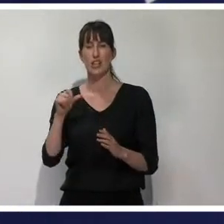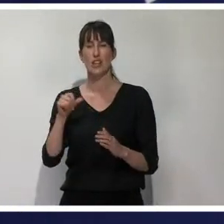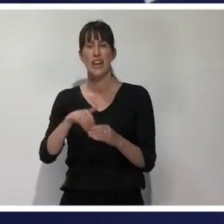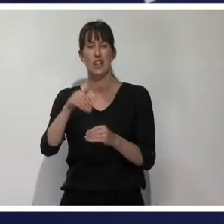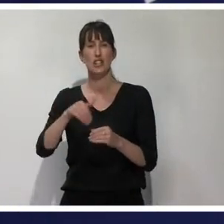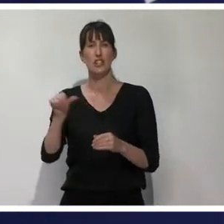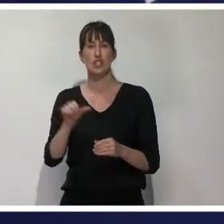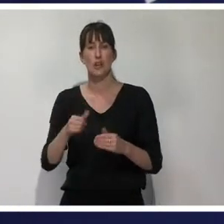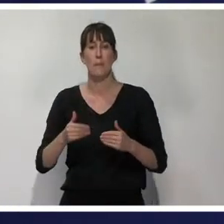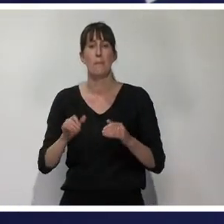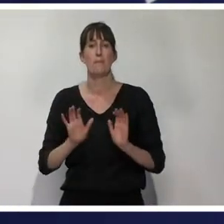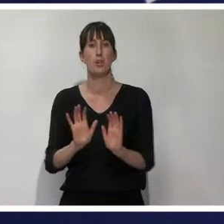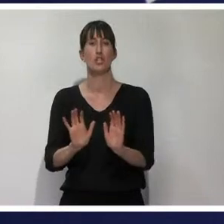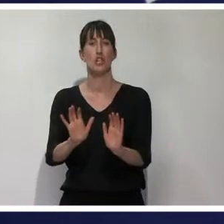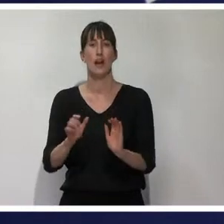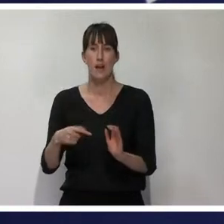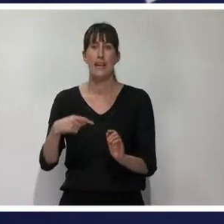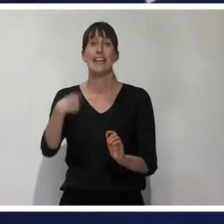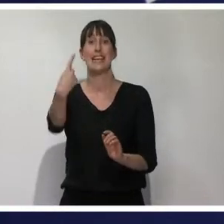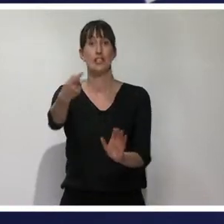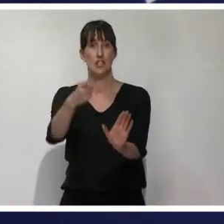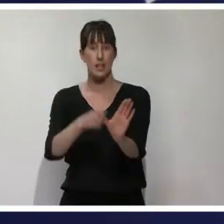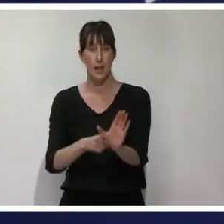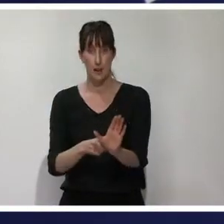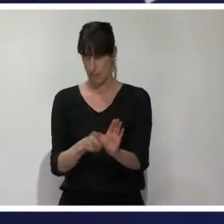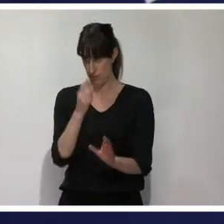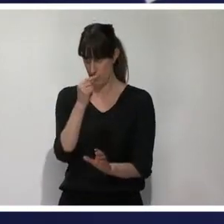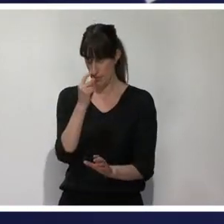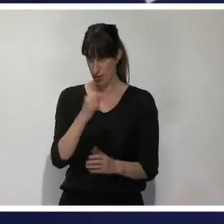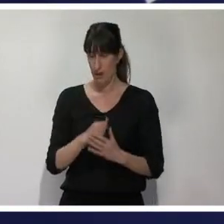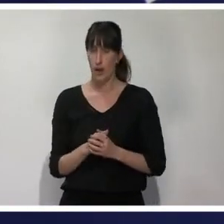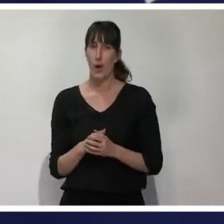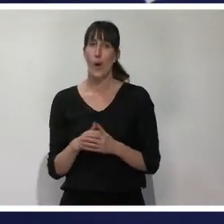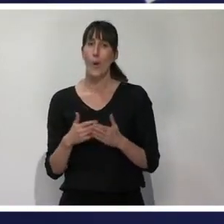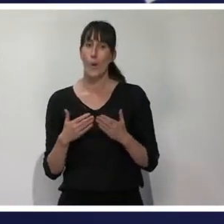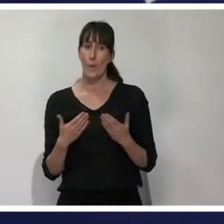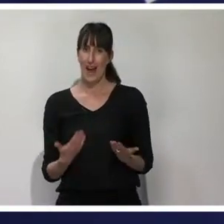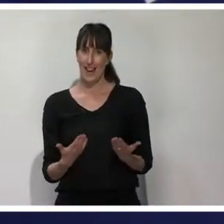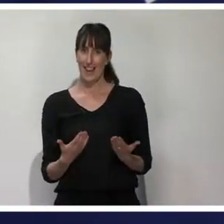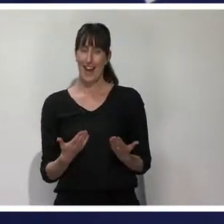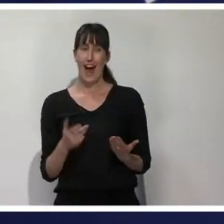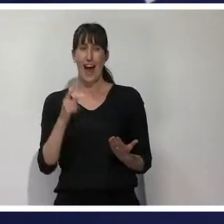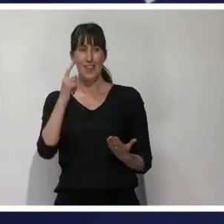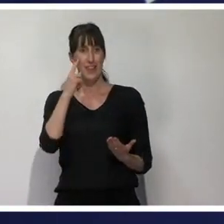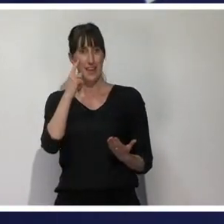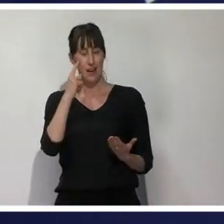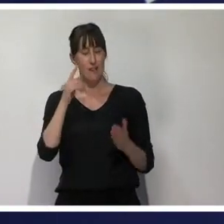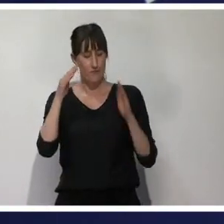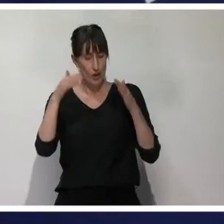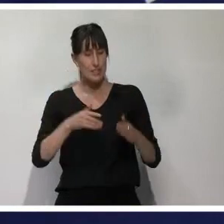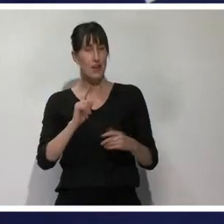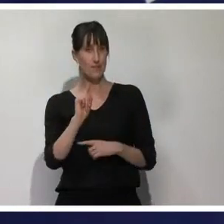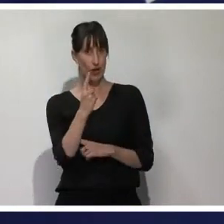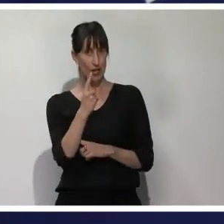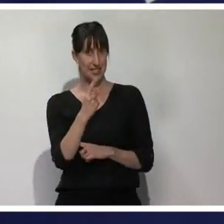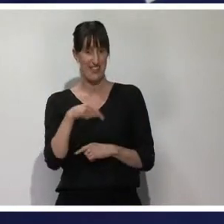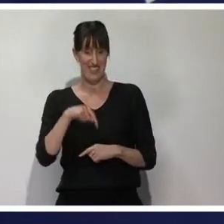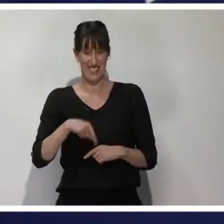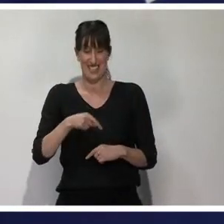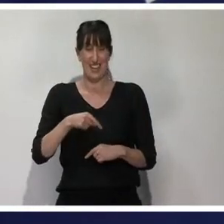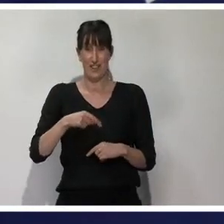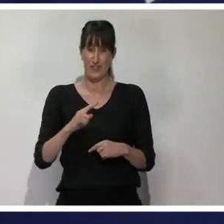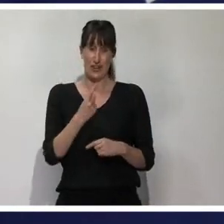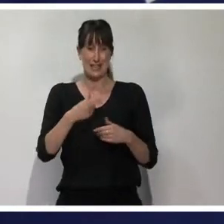as I'd say, that we've got time to deal with the date right now. Our absolute focus in this first 24 hours is on